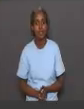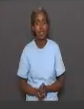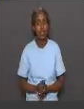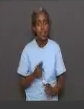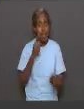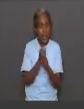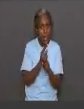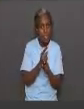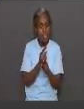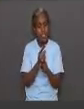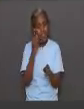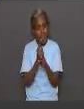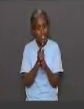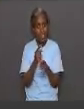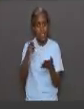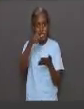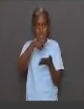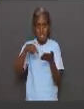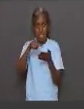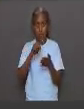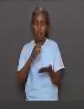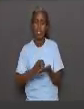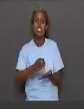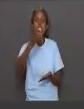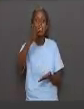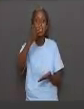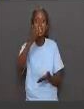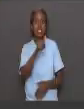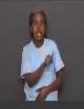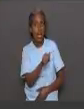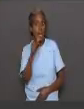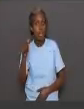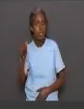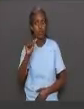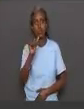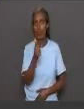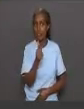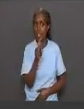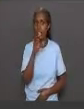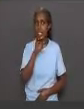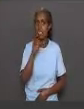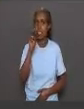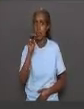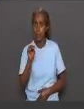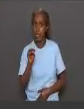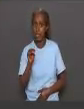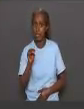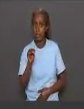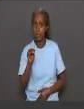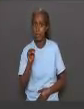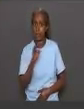A right circular cylinder has an altitude of 10